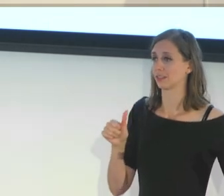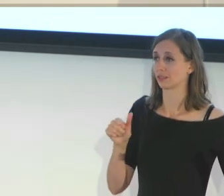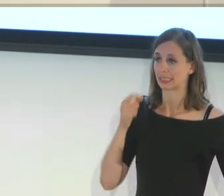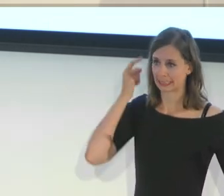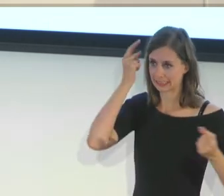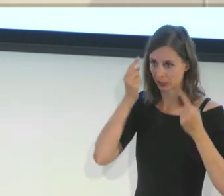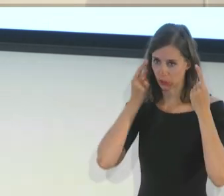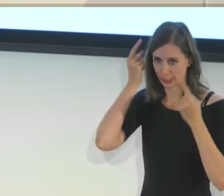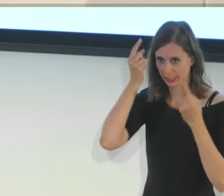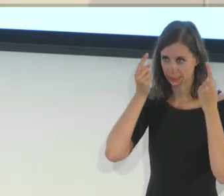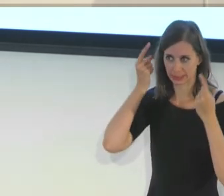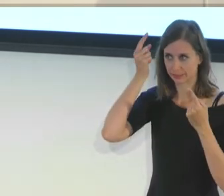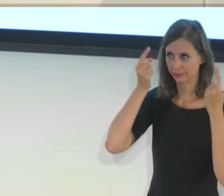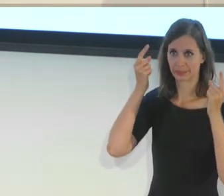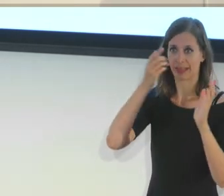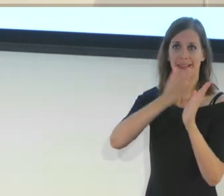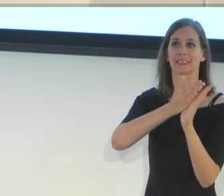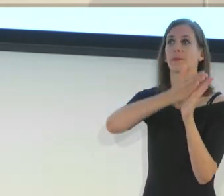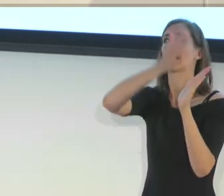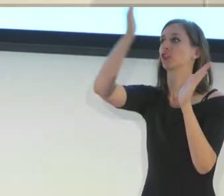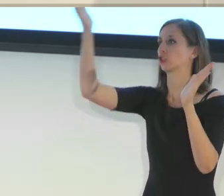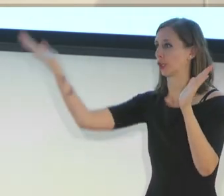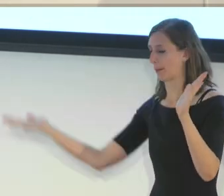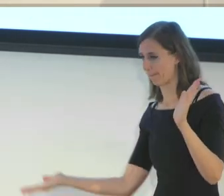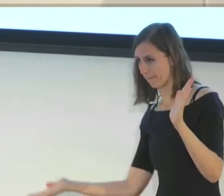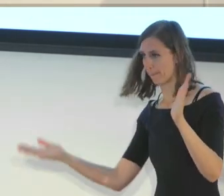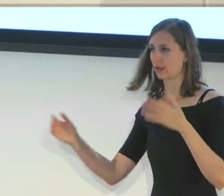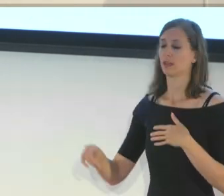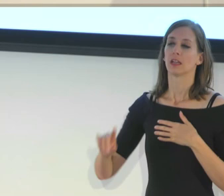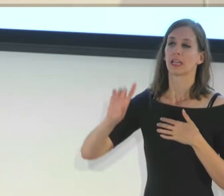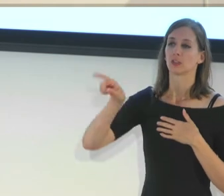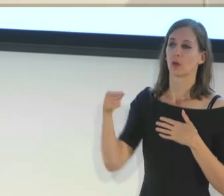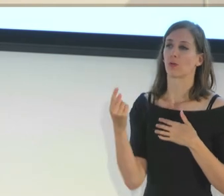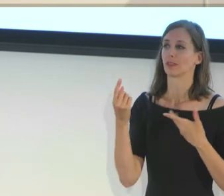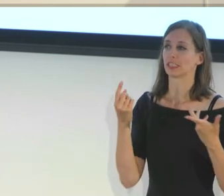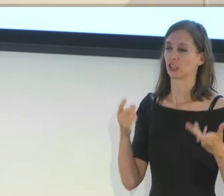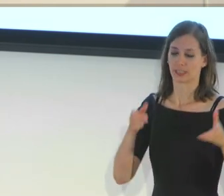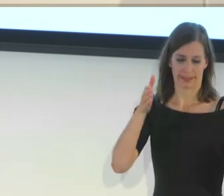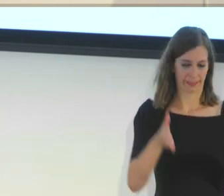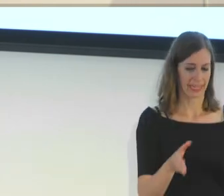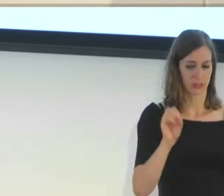taking the spectrum into consideration, but are instead trying to make things very discrete. There are a